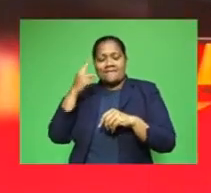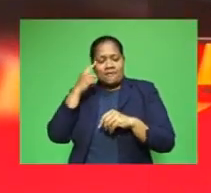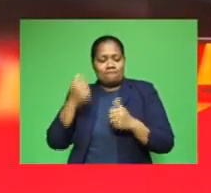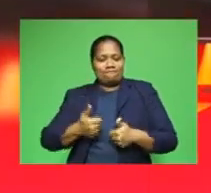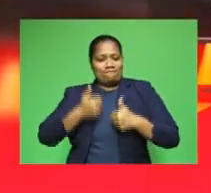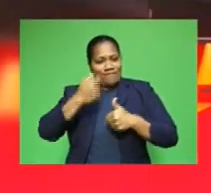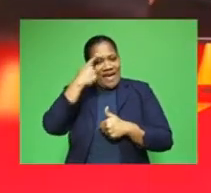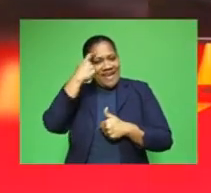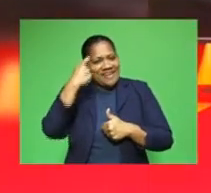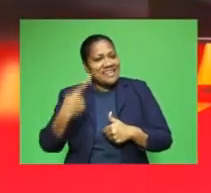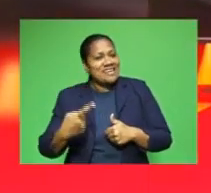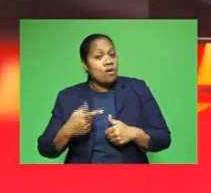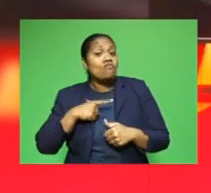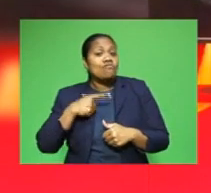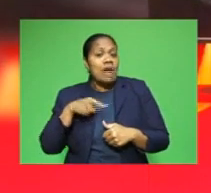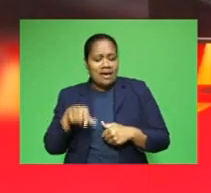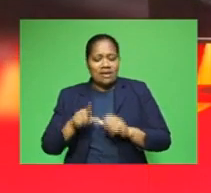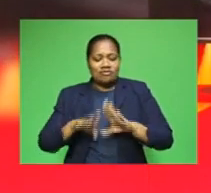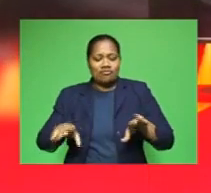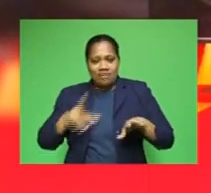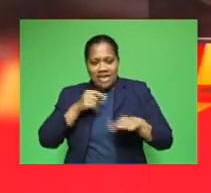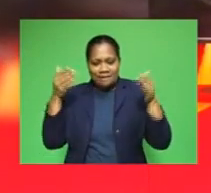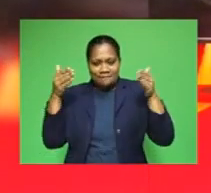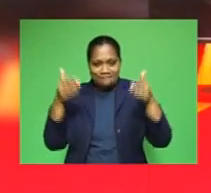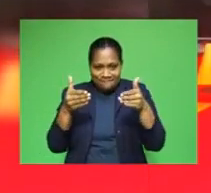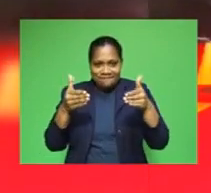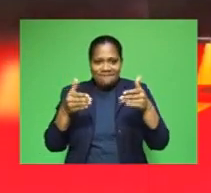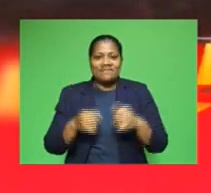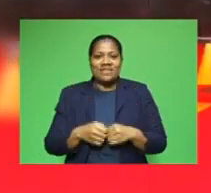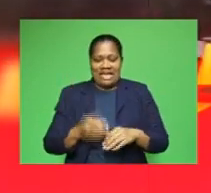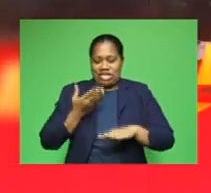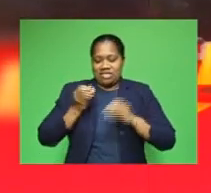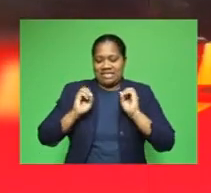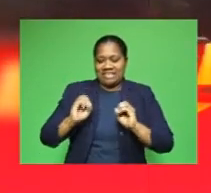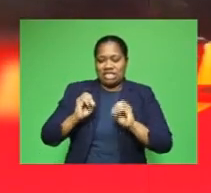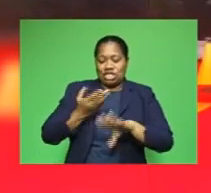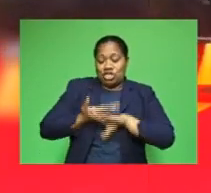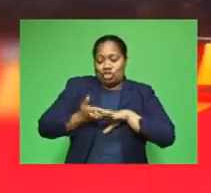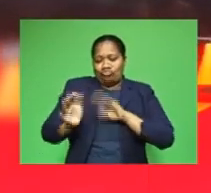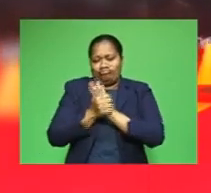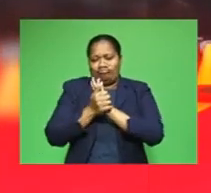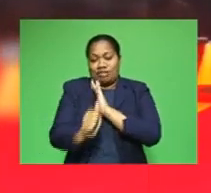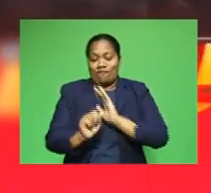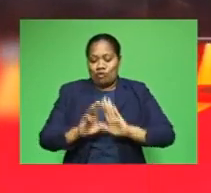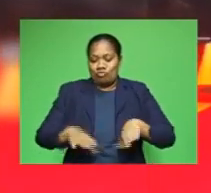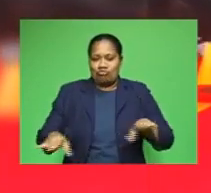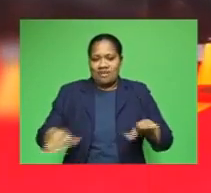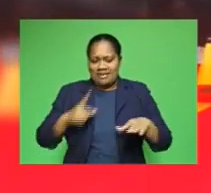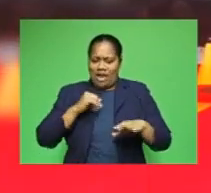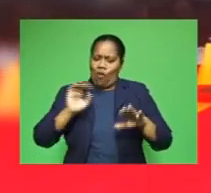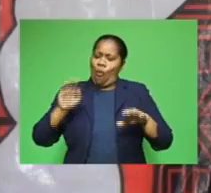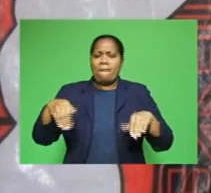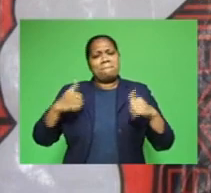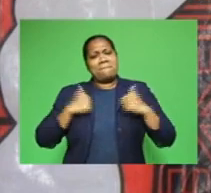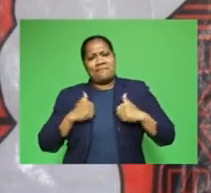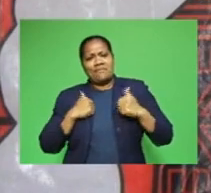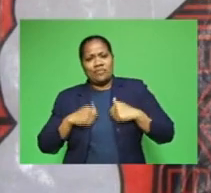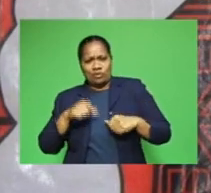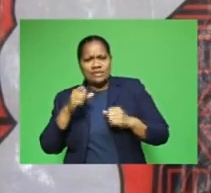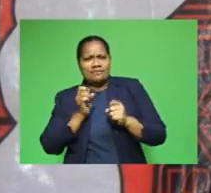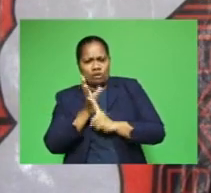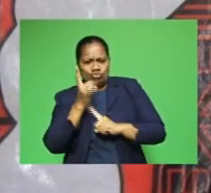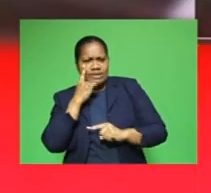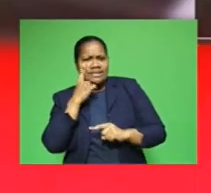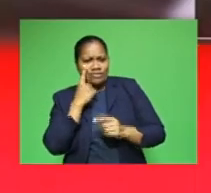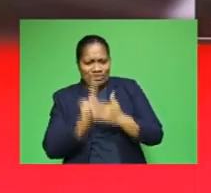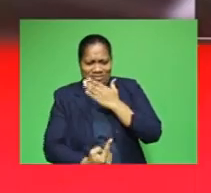because it'll help the kids keep engaged and also teach them some new skills as well that they can practice at home, especially seeing the situation that we're facing